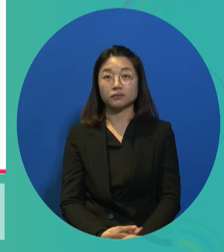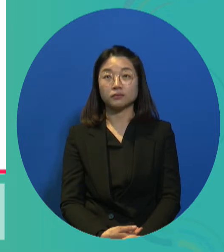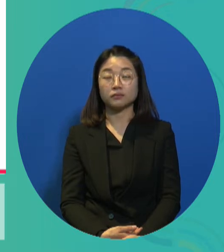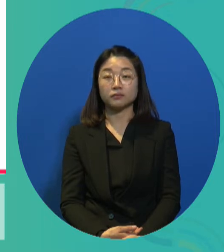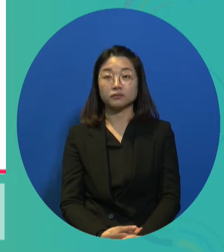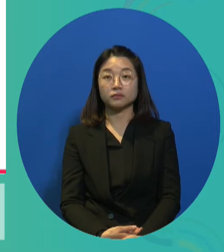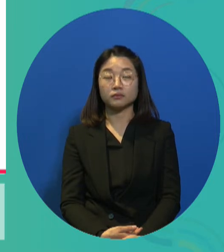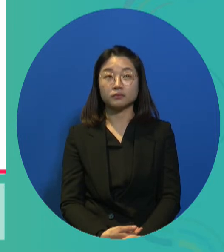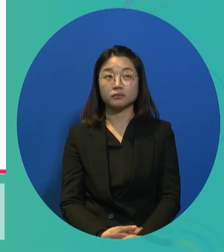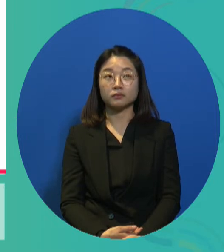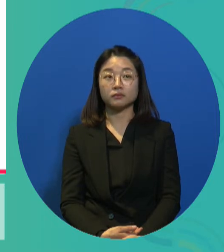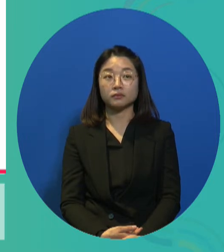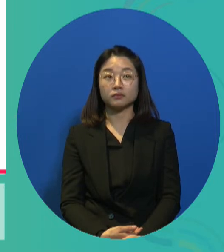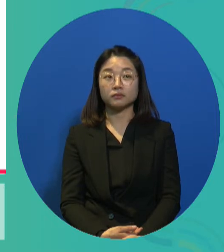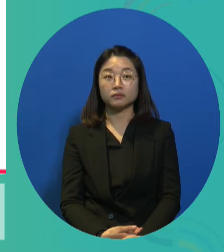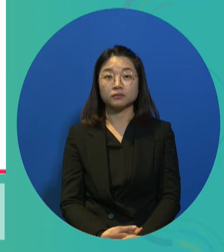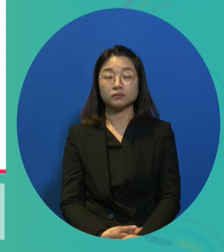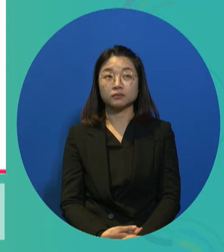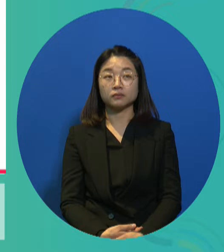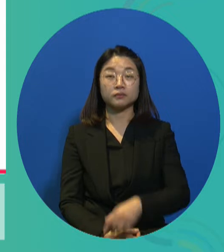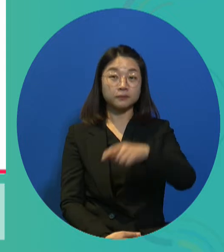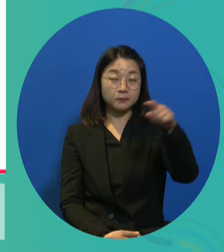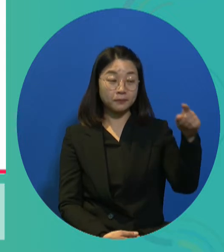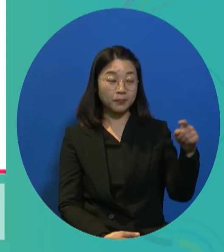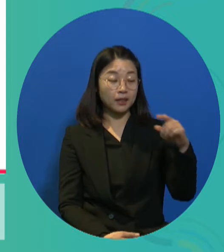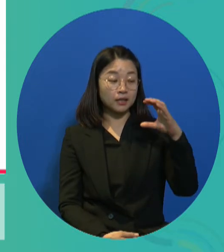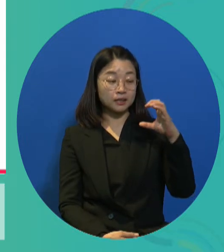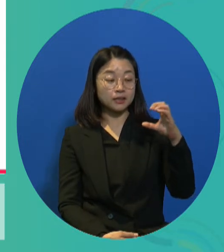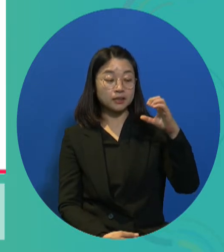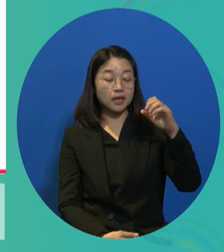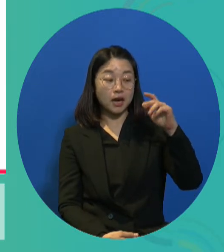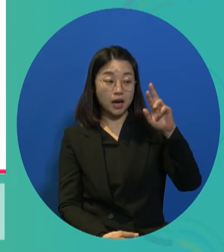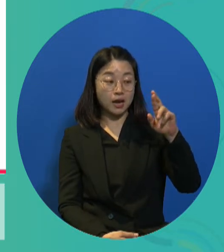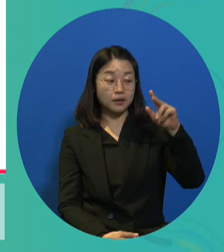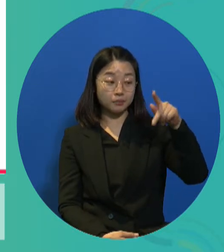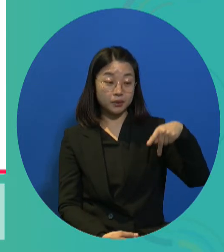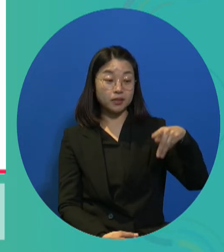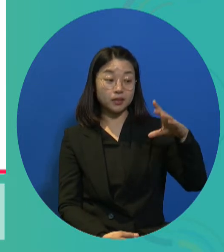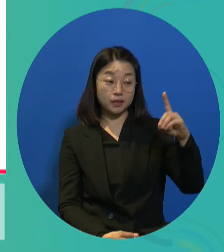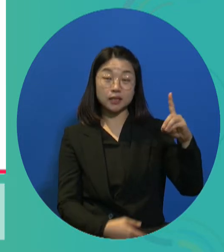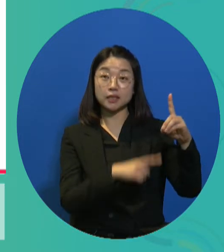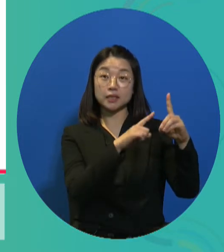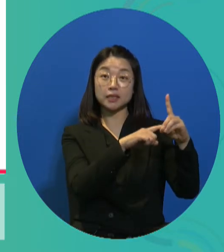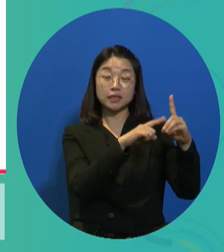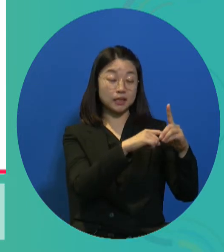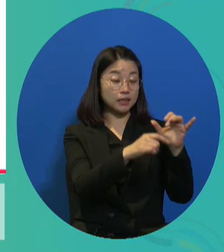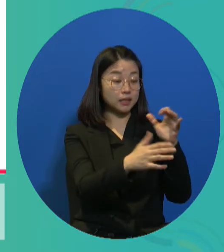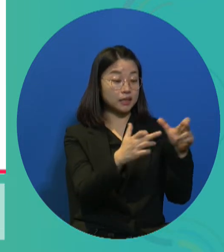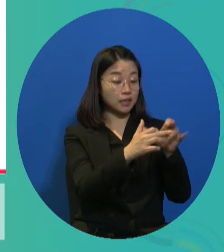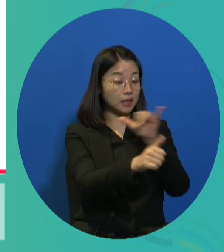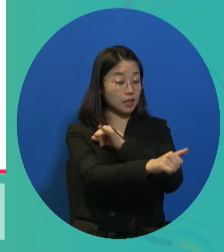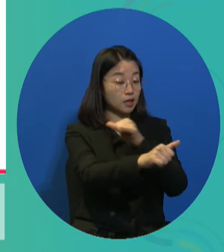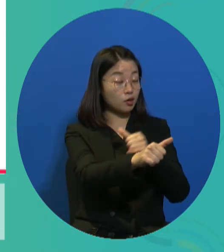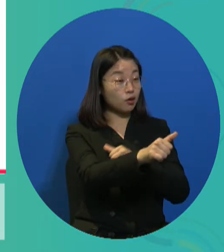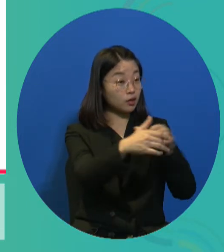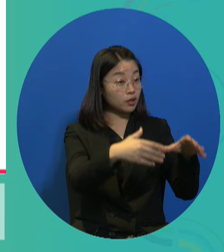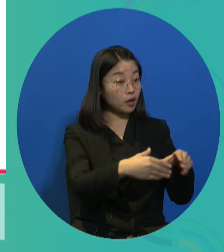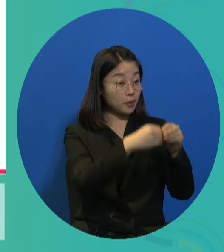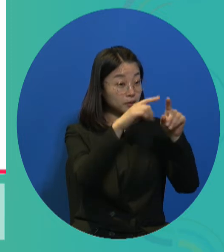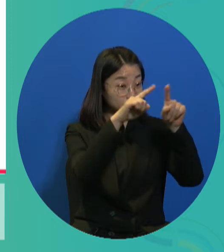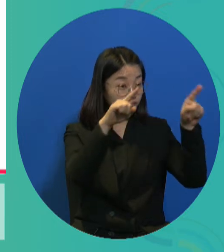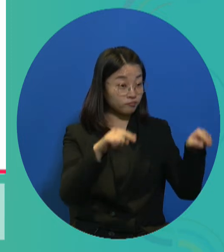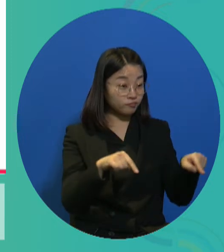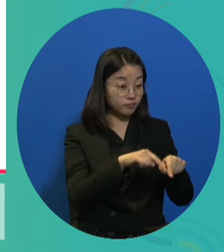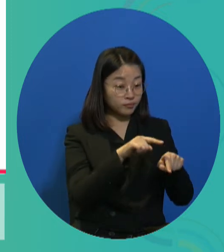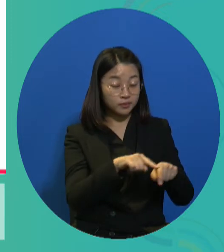stakeholders involving the optional protocol. When the optional protocol is ratified, then it